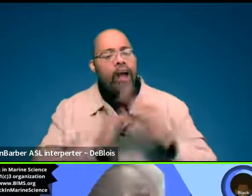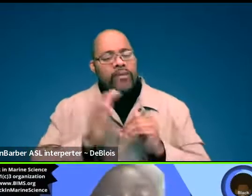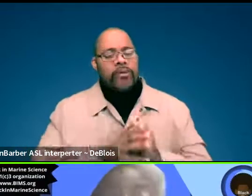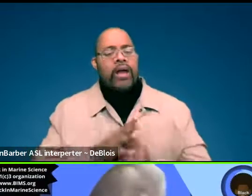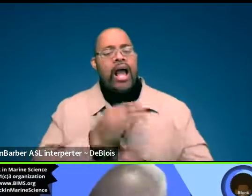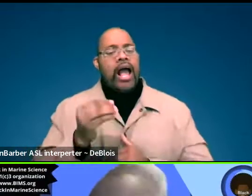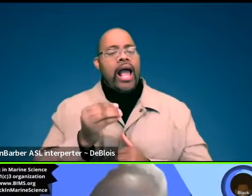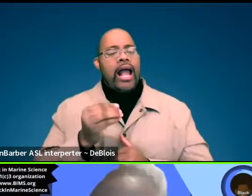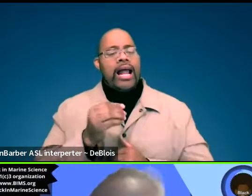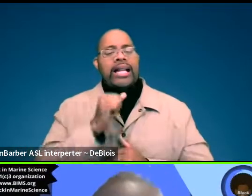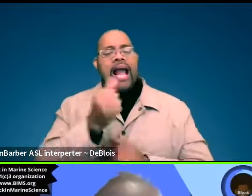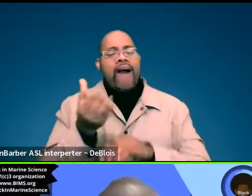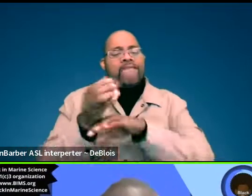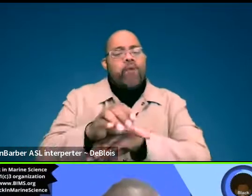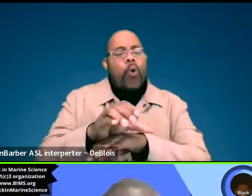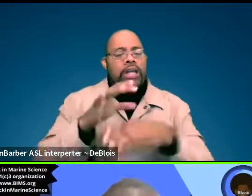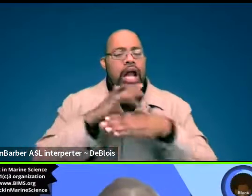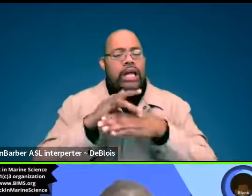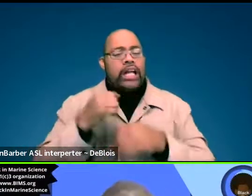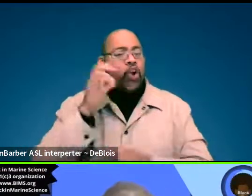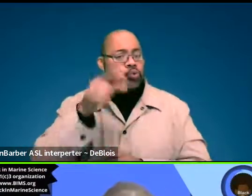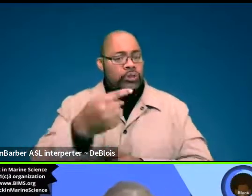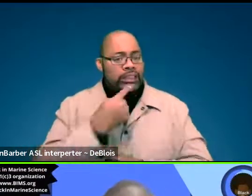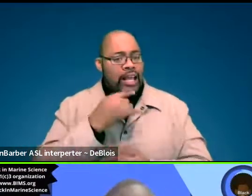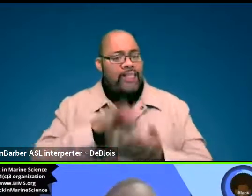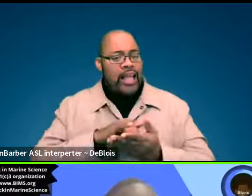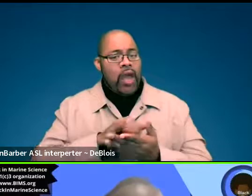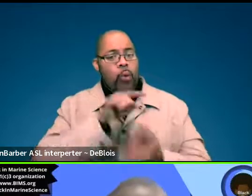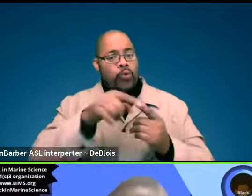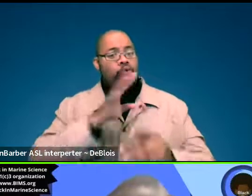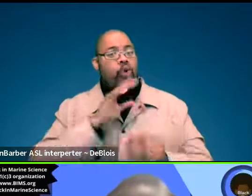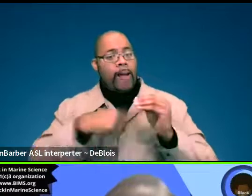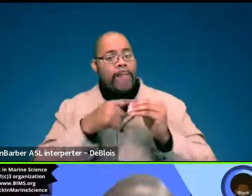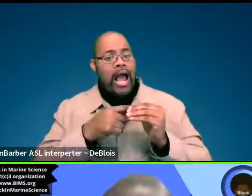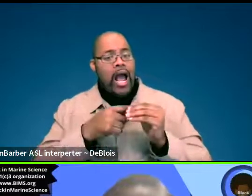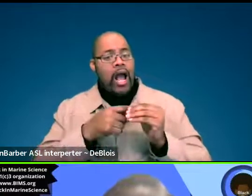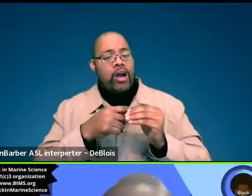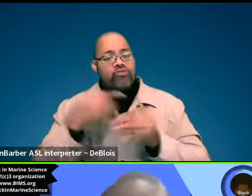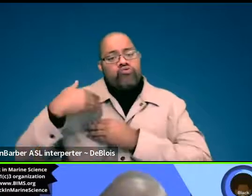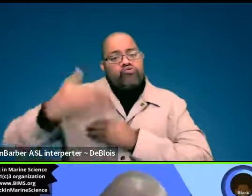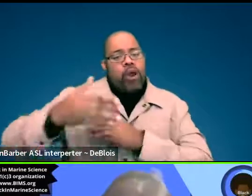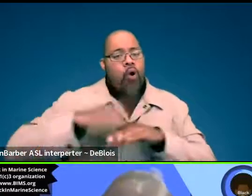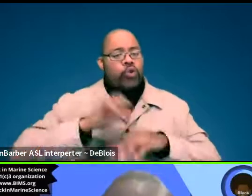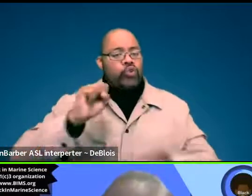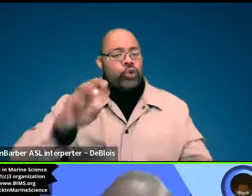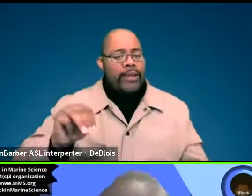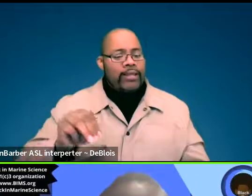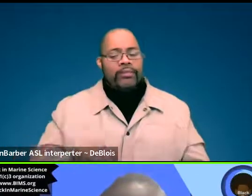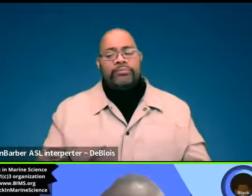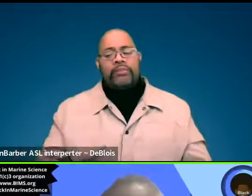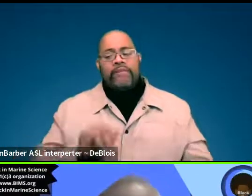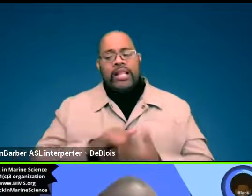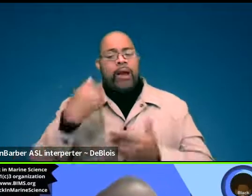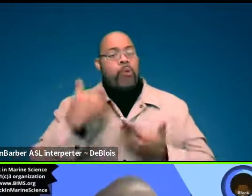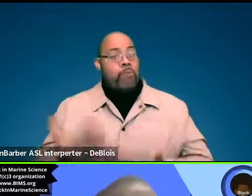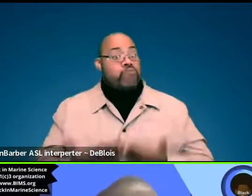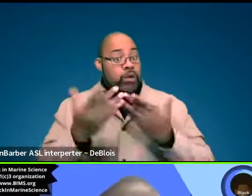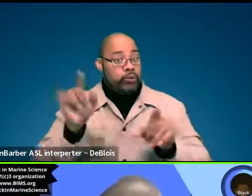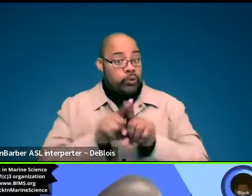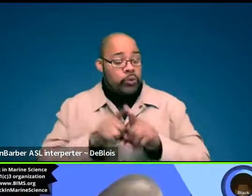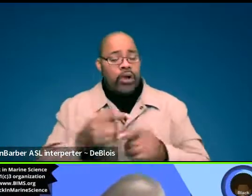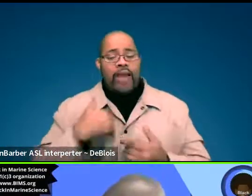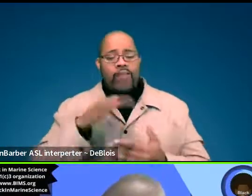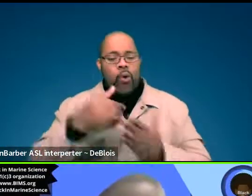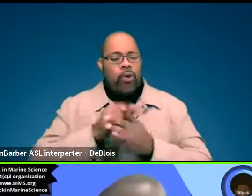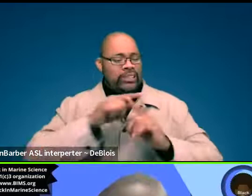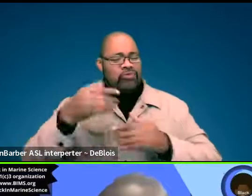and not forcing content. And I heard you say that, Katelyn, when you were talking about like trends on social media. And that's something that I would love to bring up too, right? Like there are all